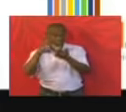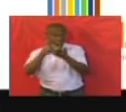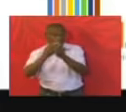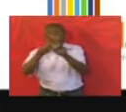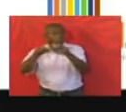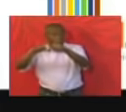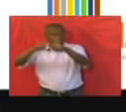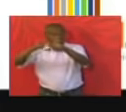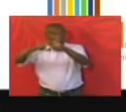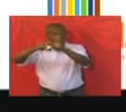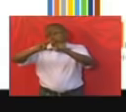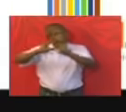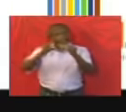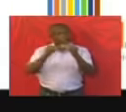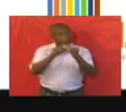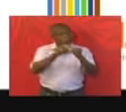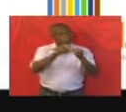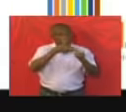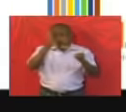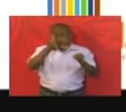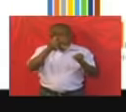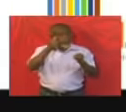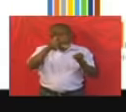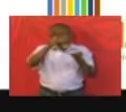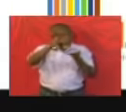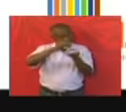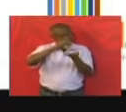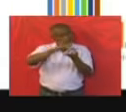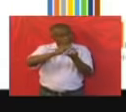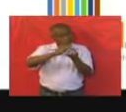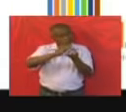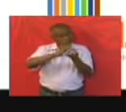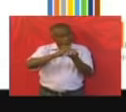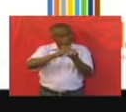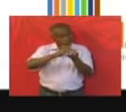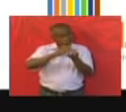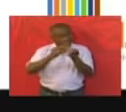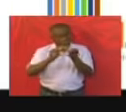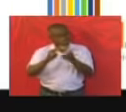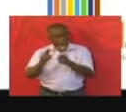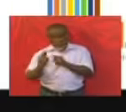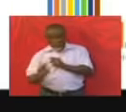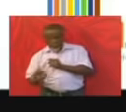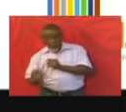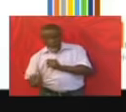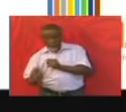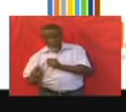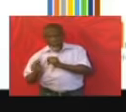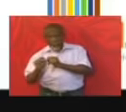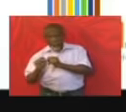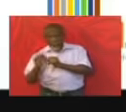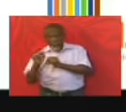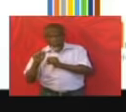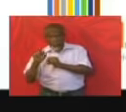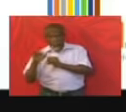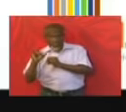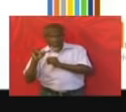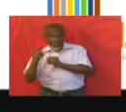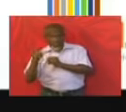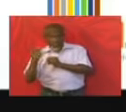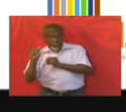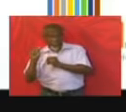measure of decrease across the board. I think Nirivamero had a marginal increase as well. So we do want to continue to advise